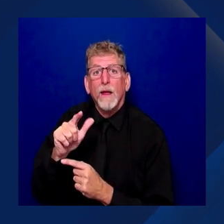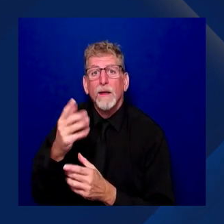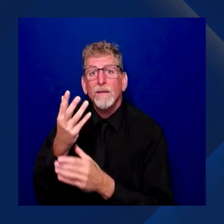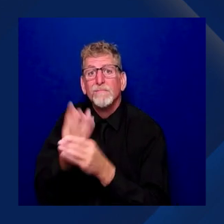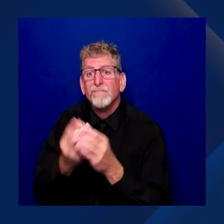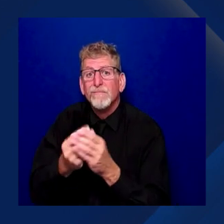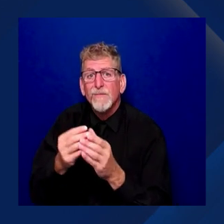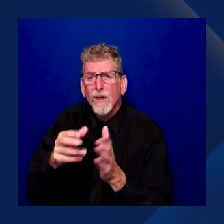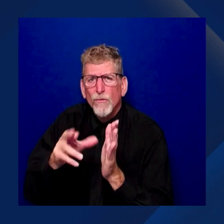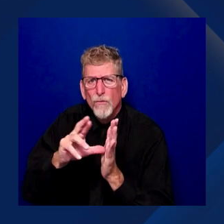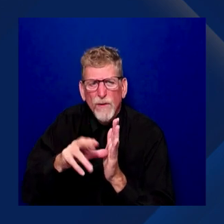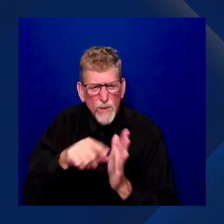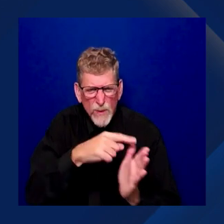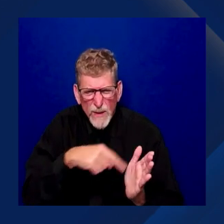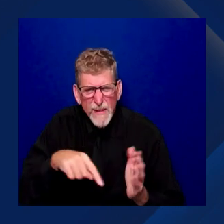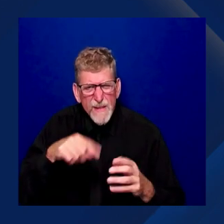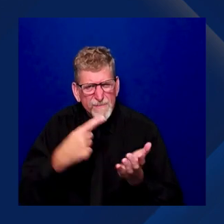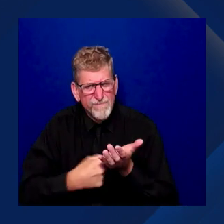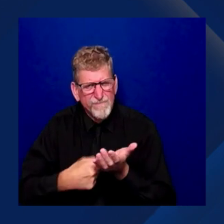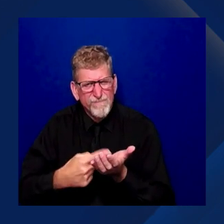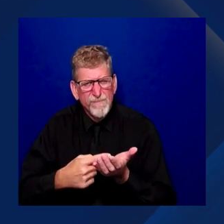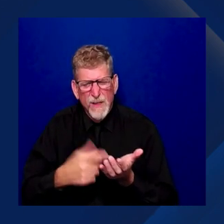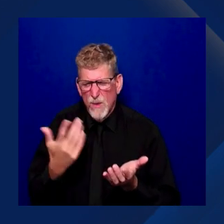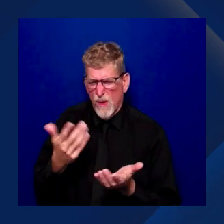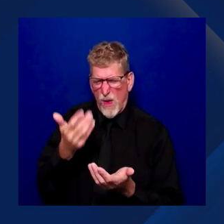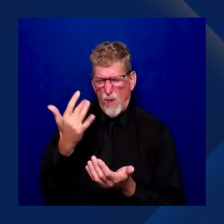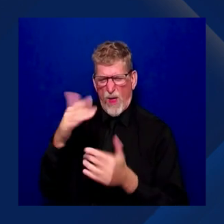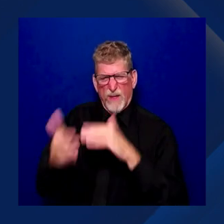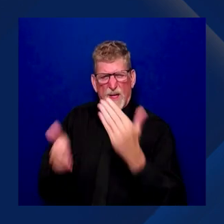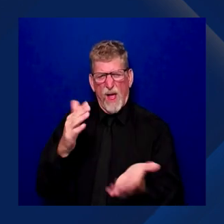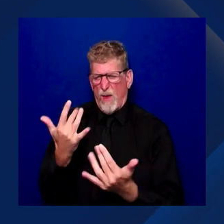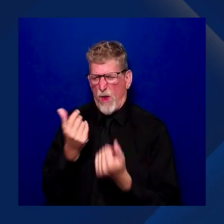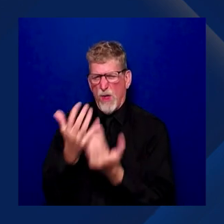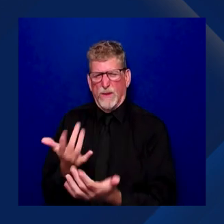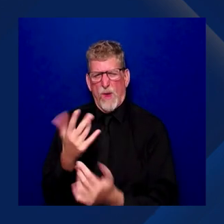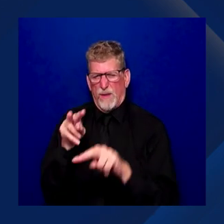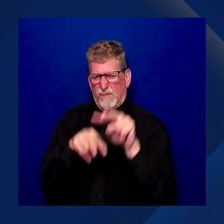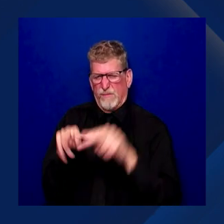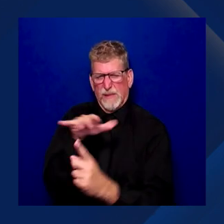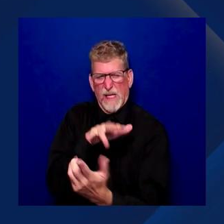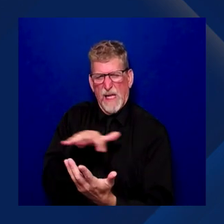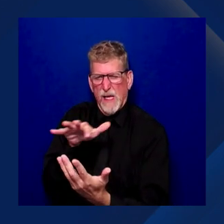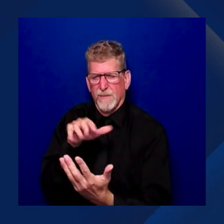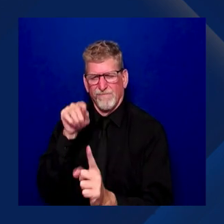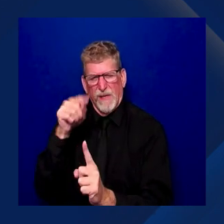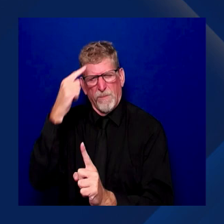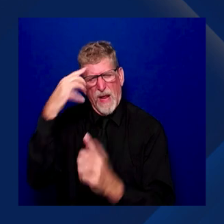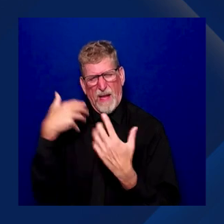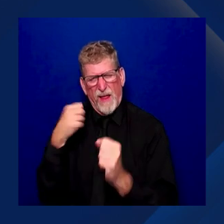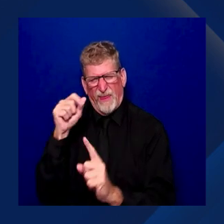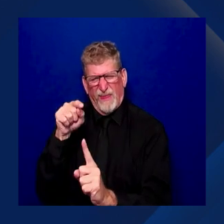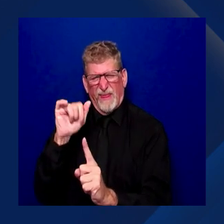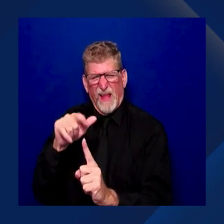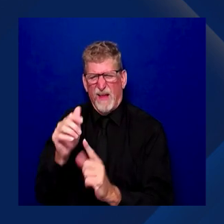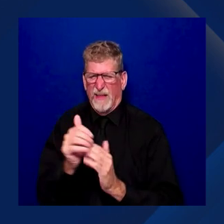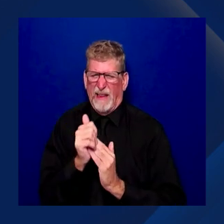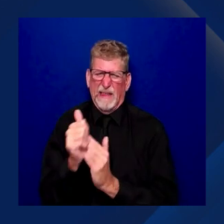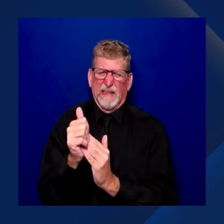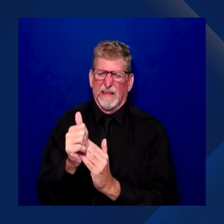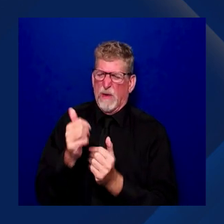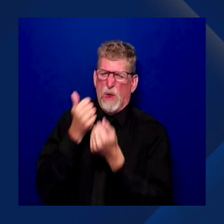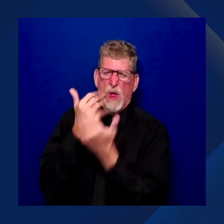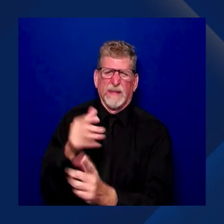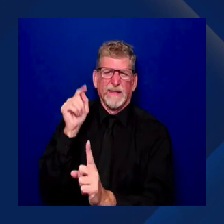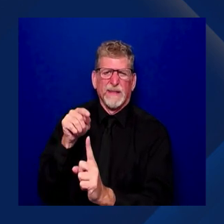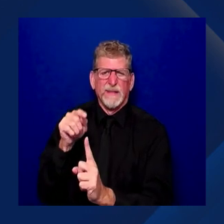health conditions are one of the leading causes of pregnancy-related mortality. As Dr. Newman just mentioned,